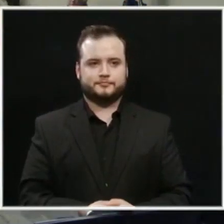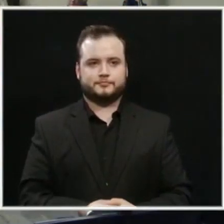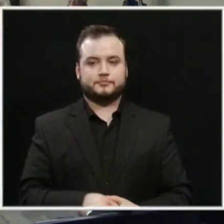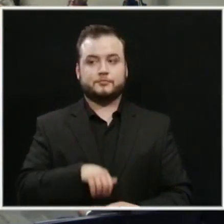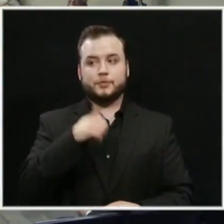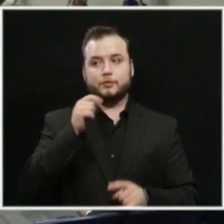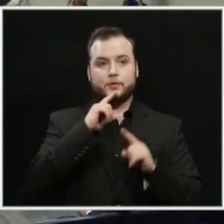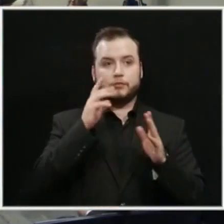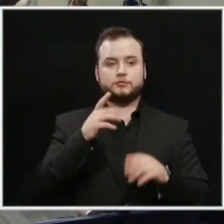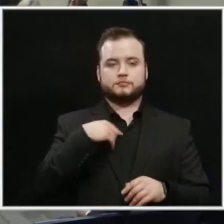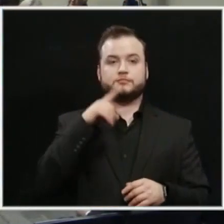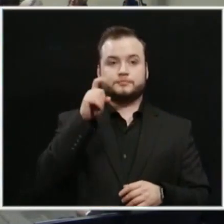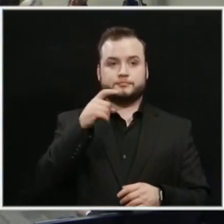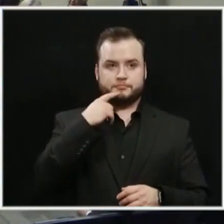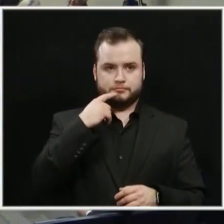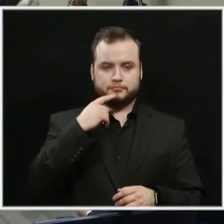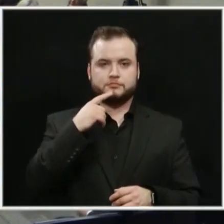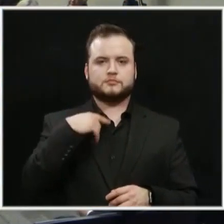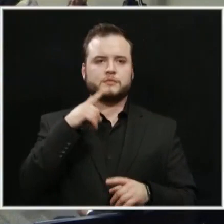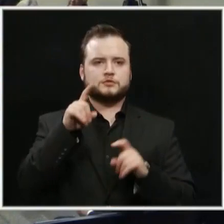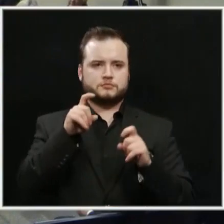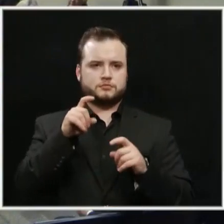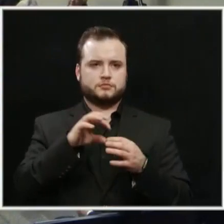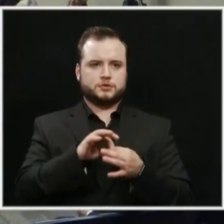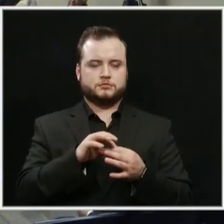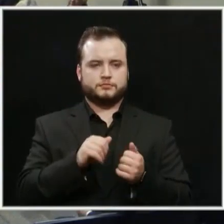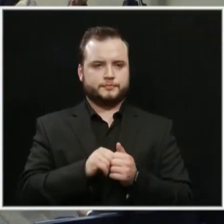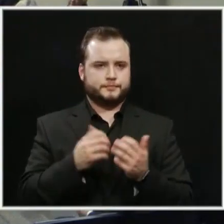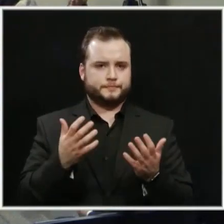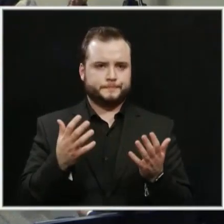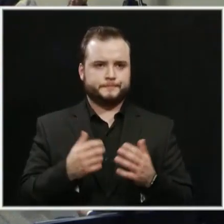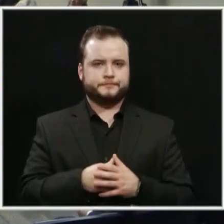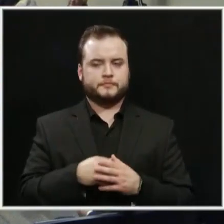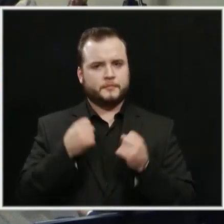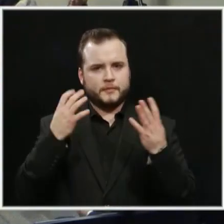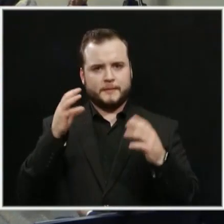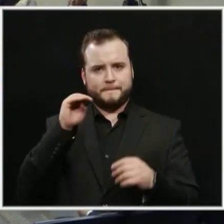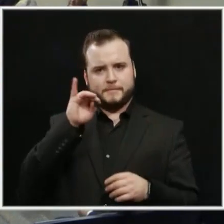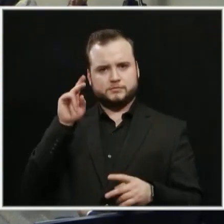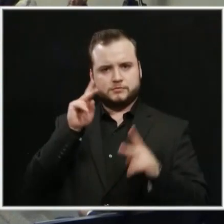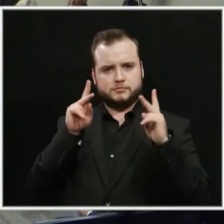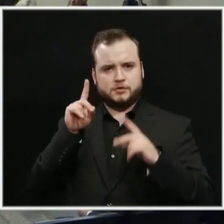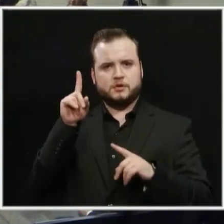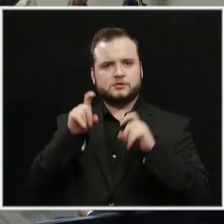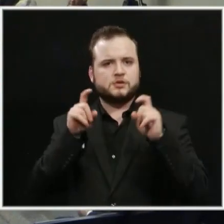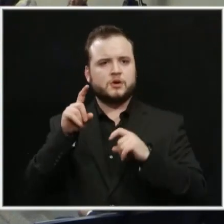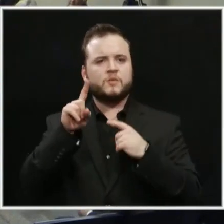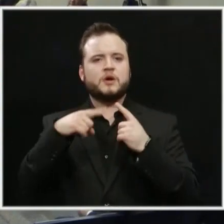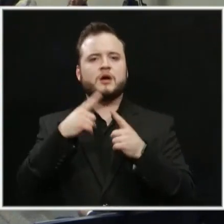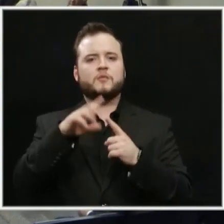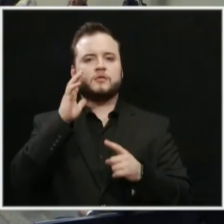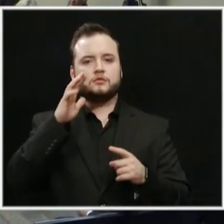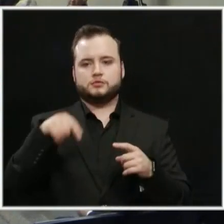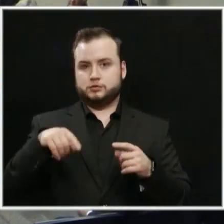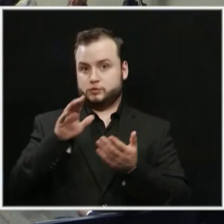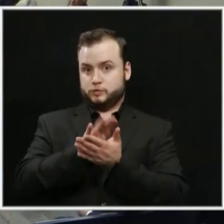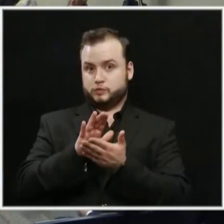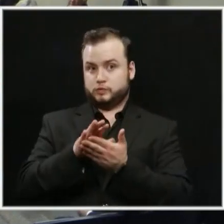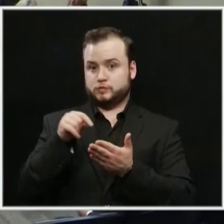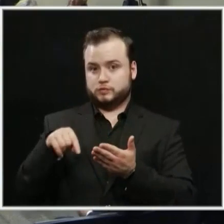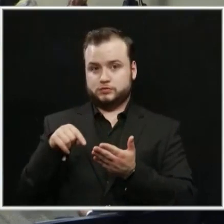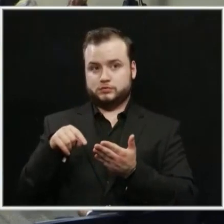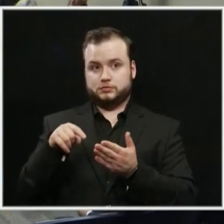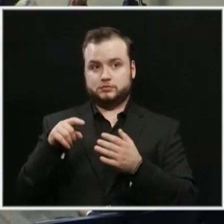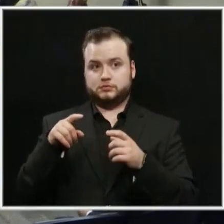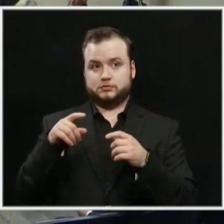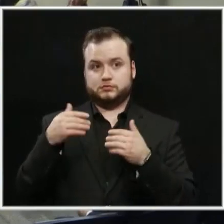box and my Twitter feed. A lot of Minnesotans are asking, when are you going to make a decision on the school year? Texas and Wisconsin have decided they're not